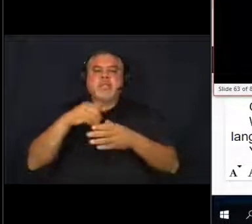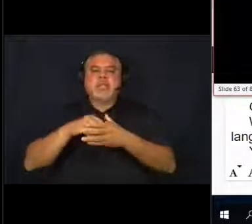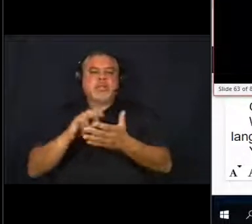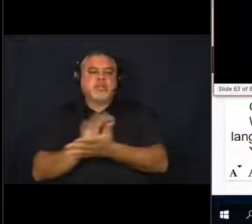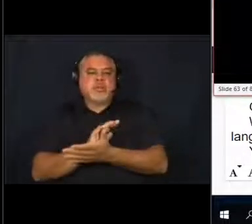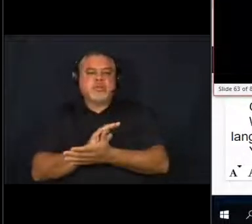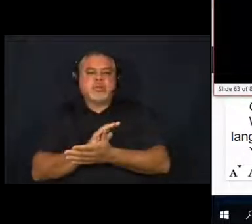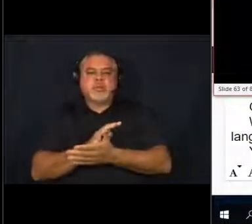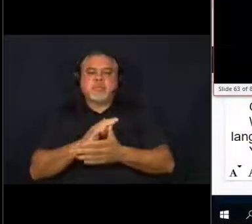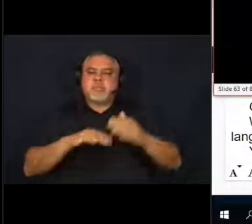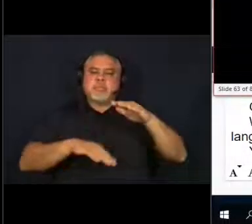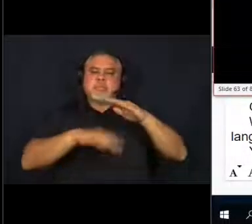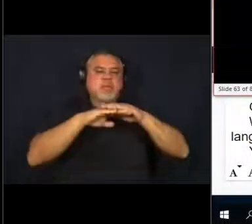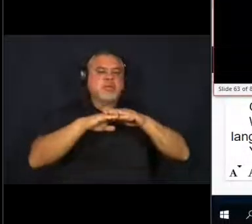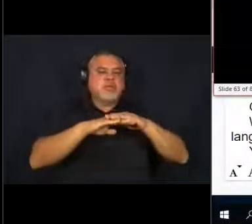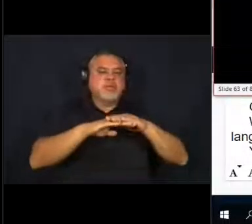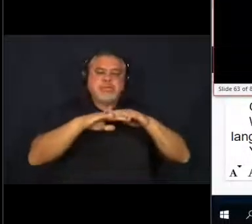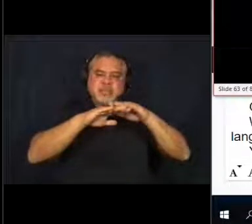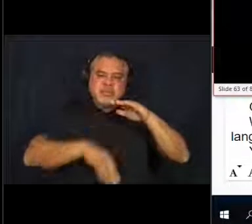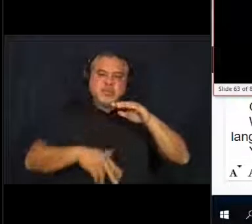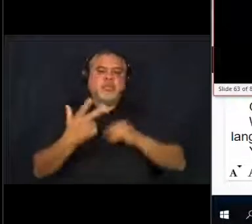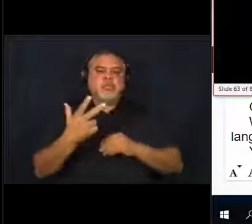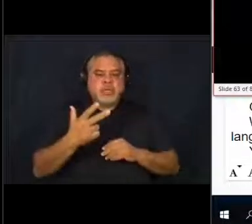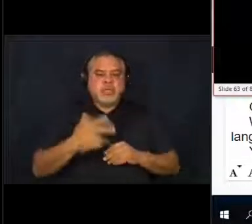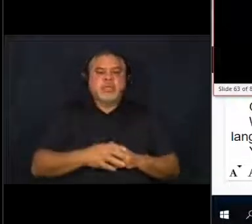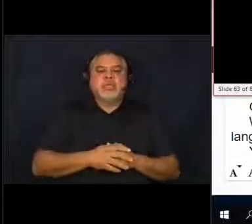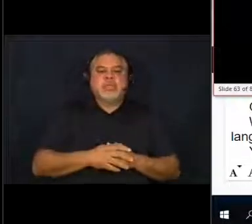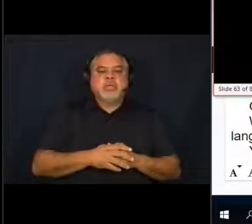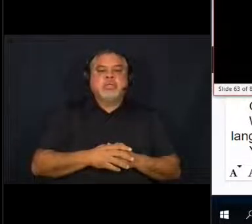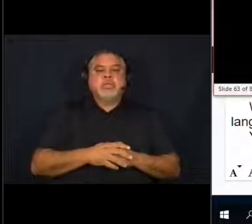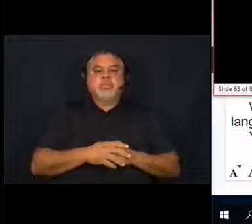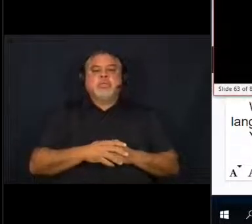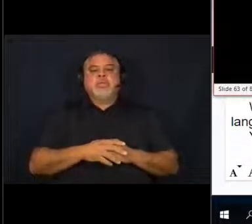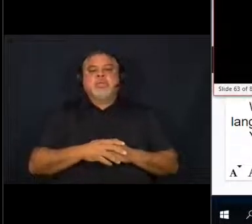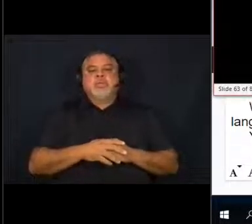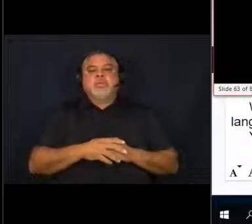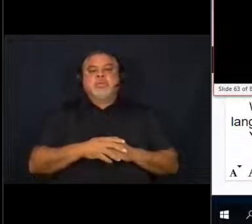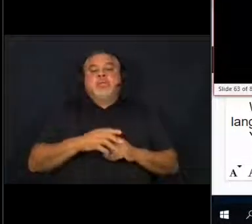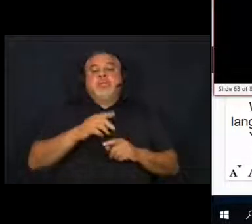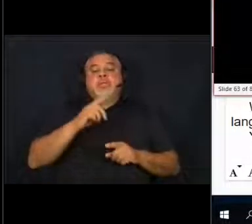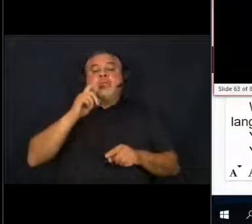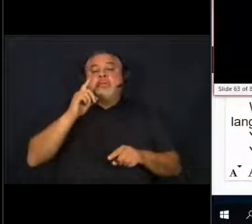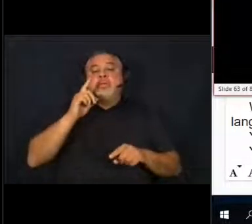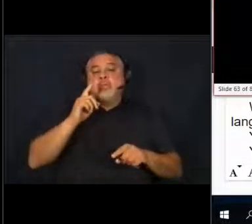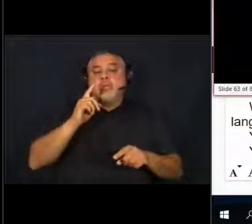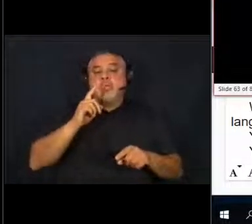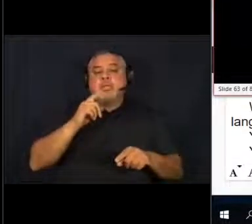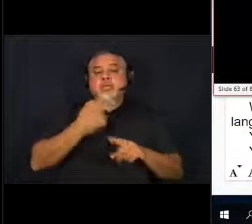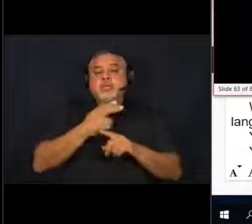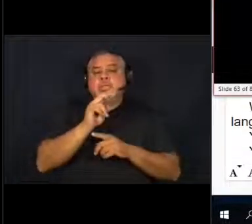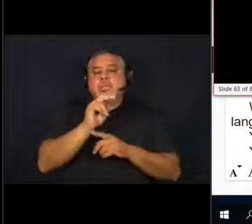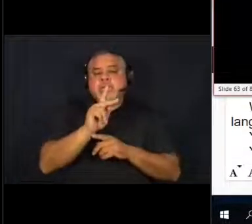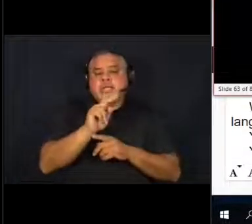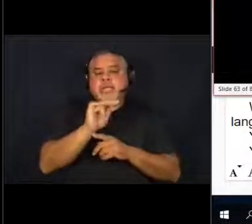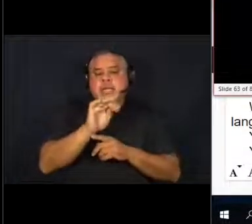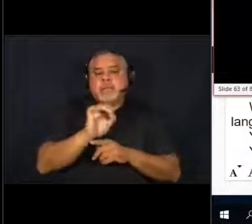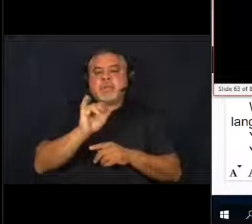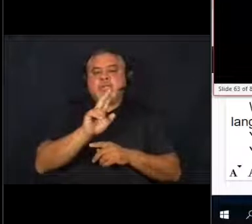3. You need to spell things out if you go more than 3. And you can use nicknames like